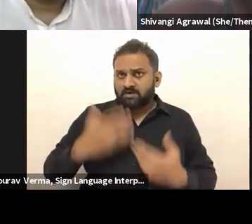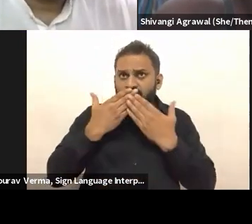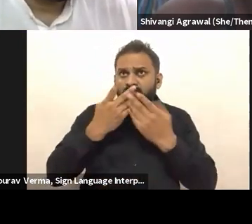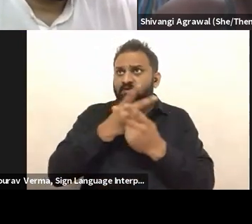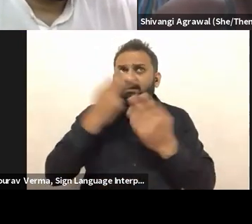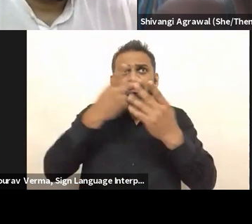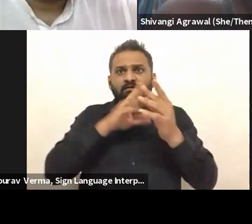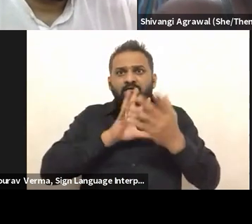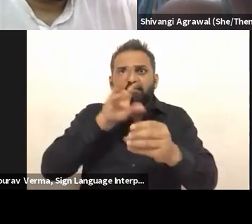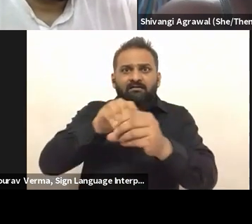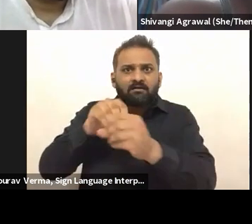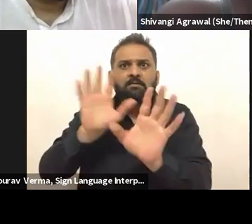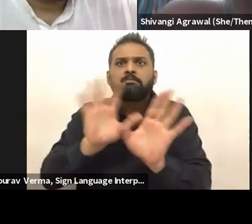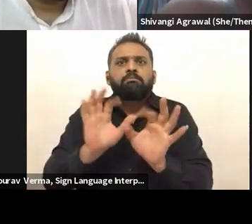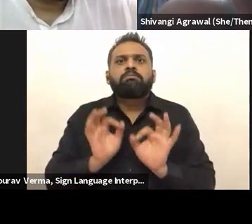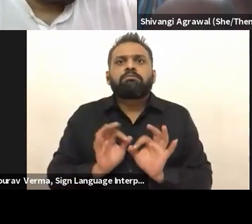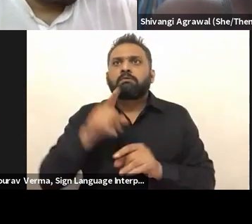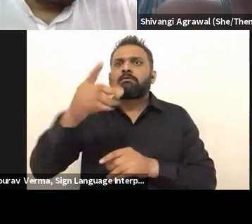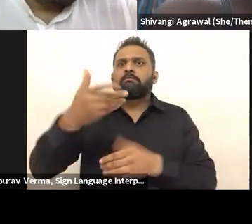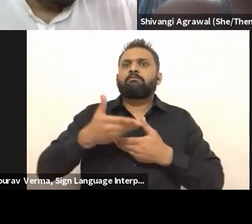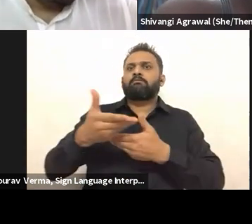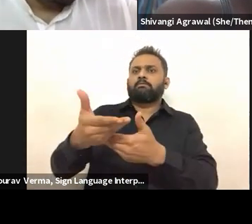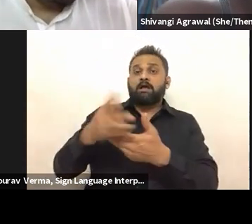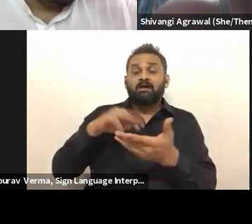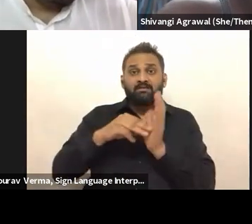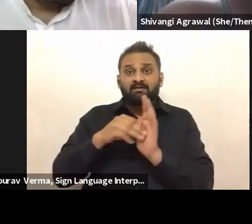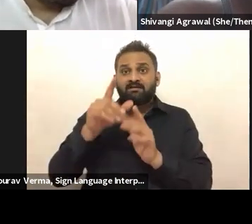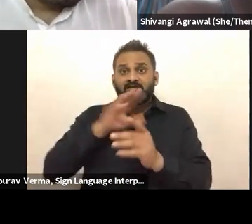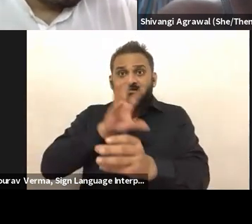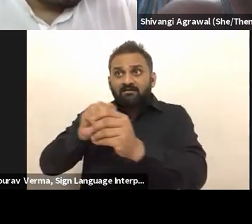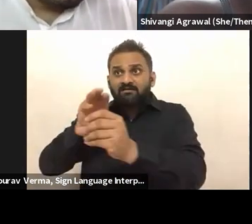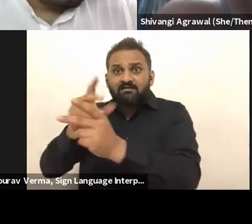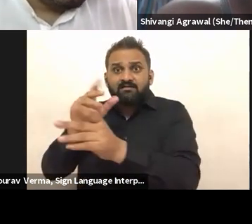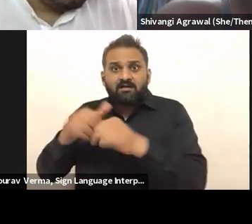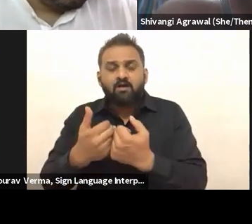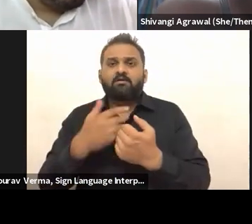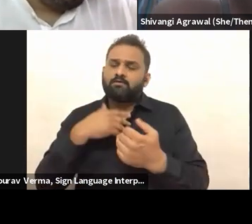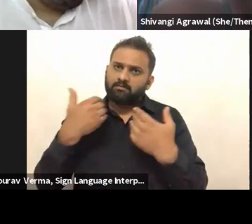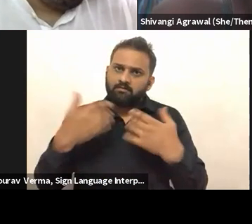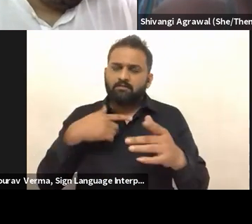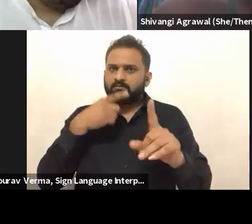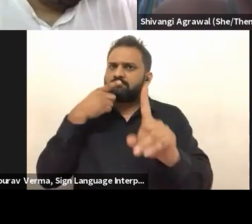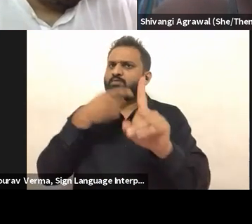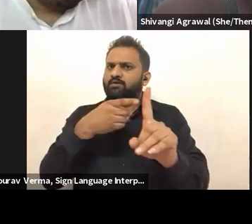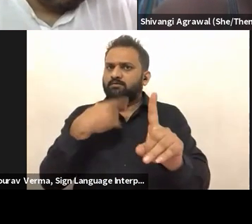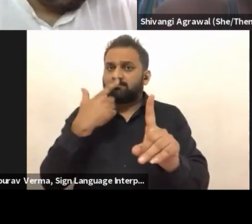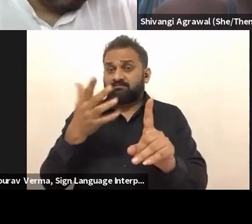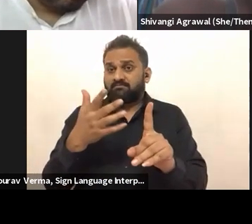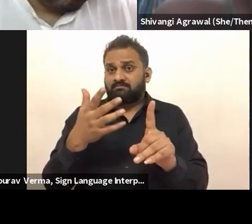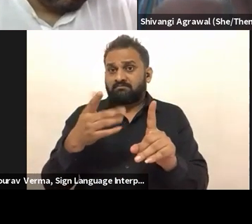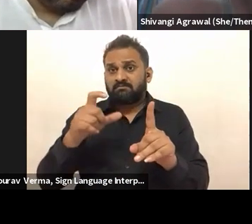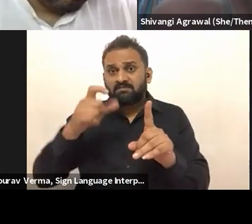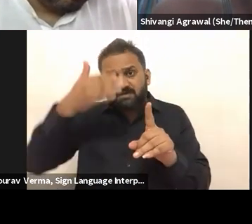It just came to me. And I think this institutionalization is another thing that I wanted to address, which Kanishka also mentioned,